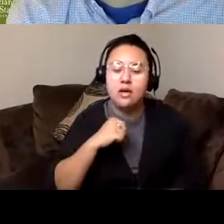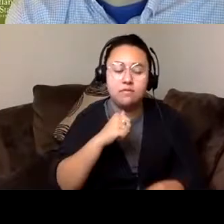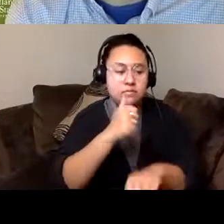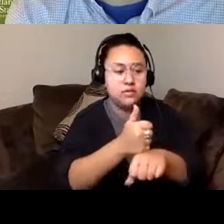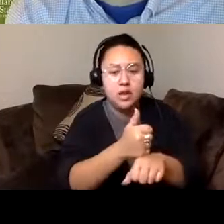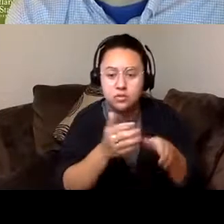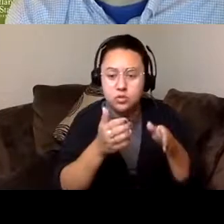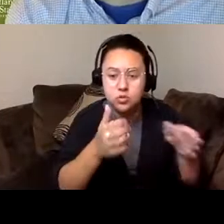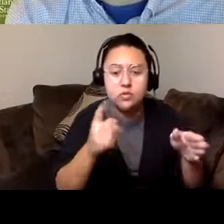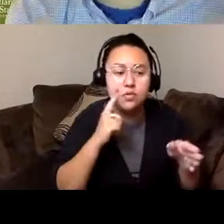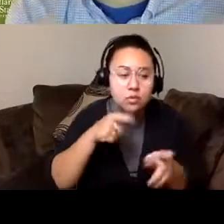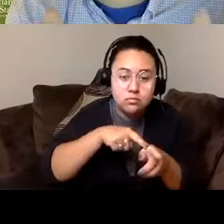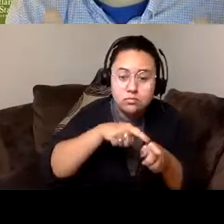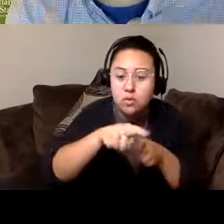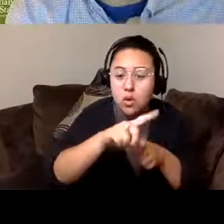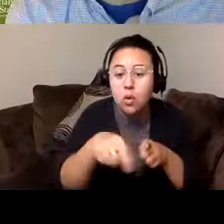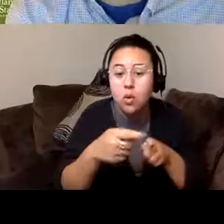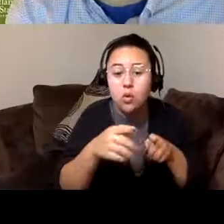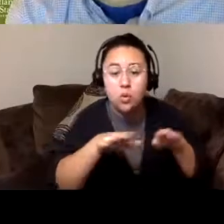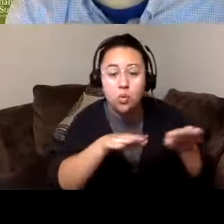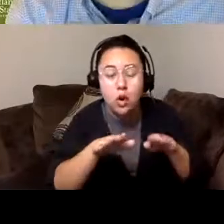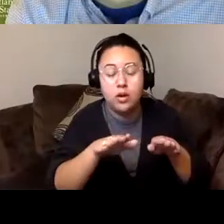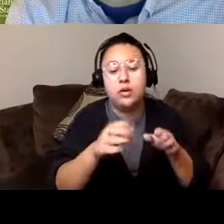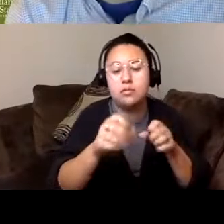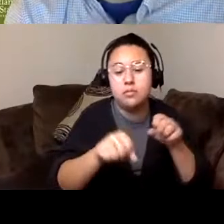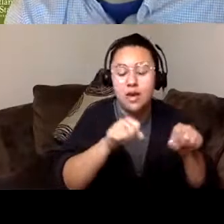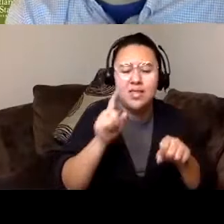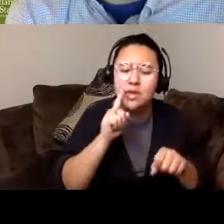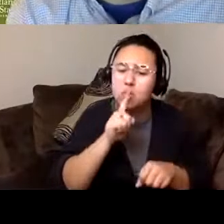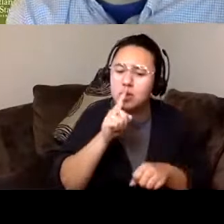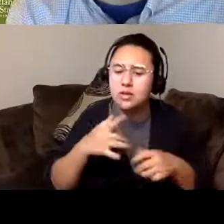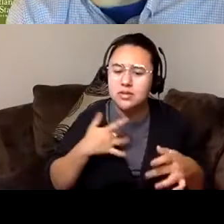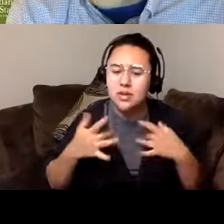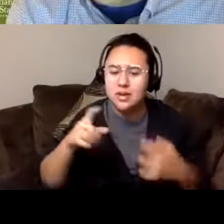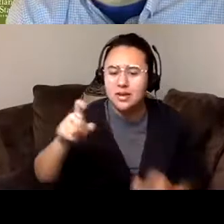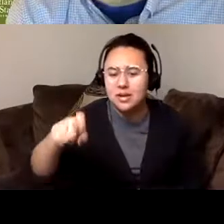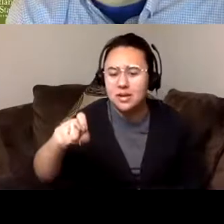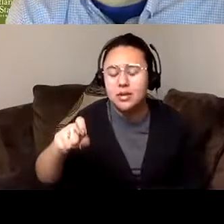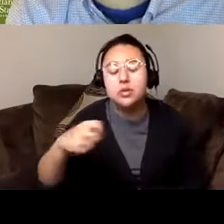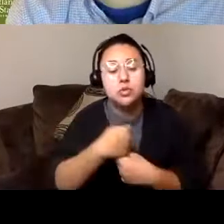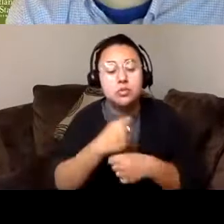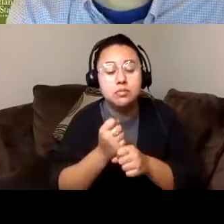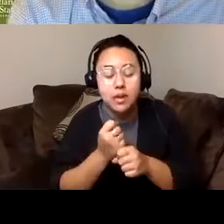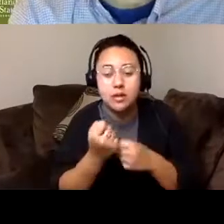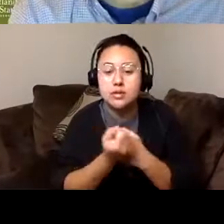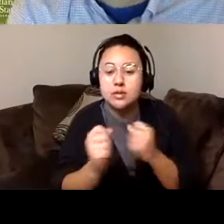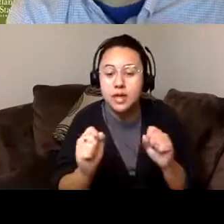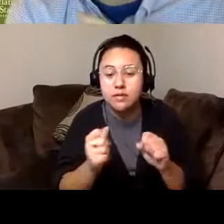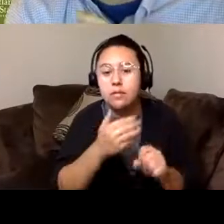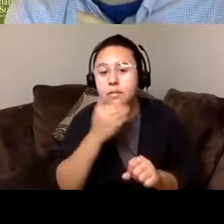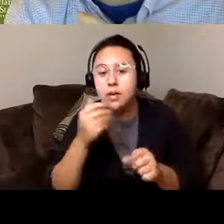and which is, I think, exciting and needed to create safer, better places for us